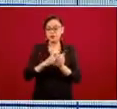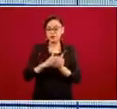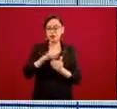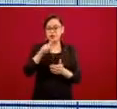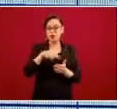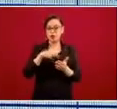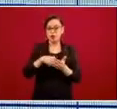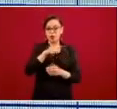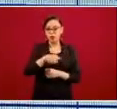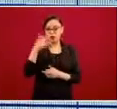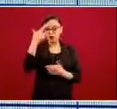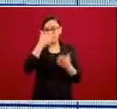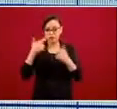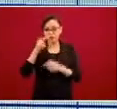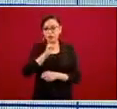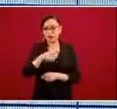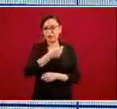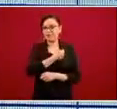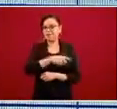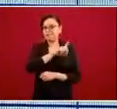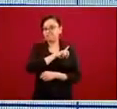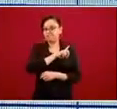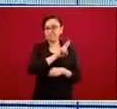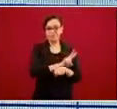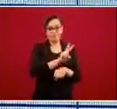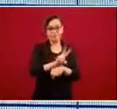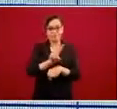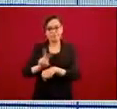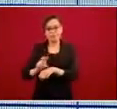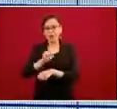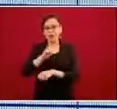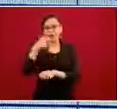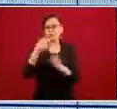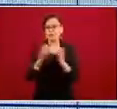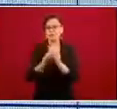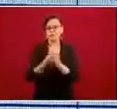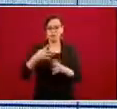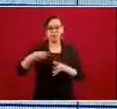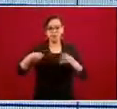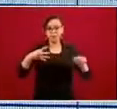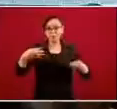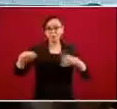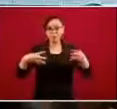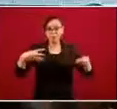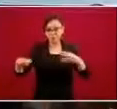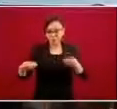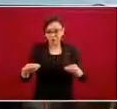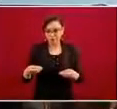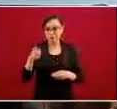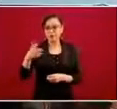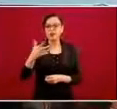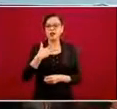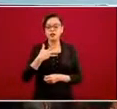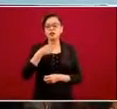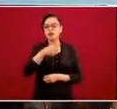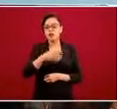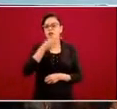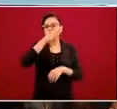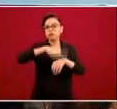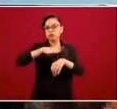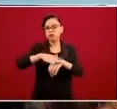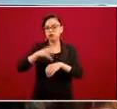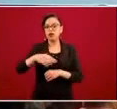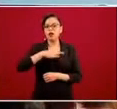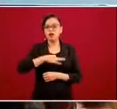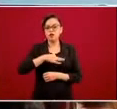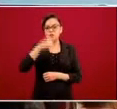Finally, we have the data that corresponds to the weekly reports and notifications